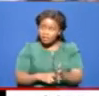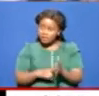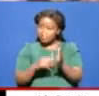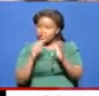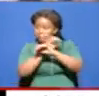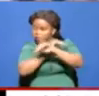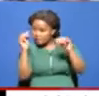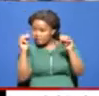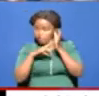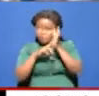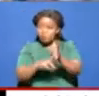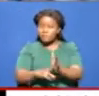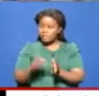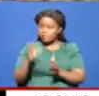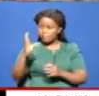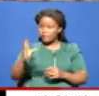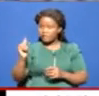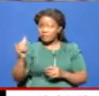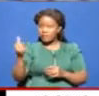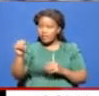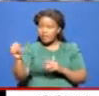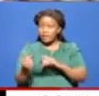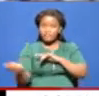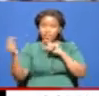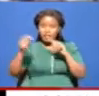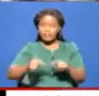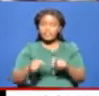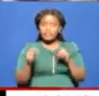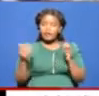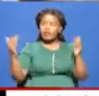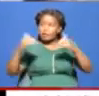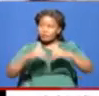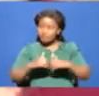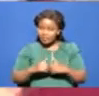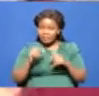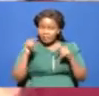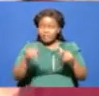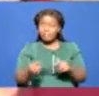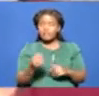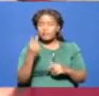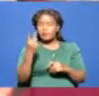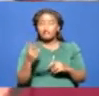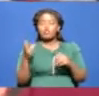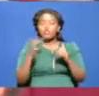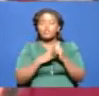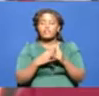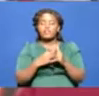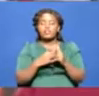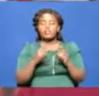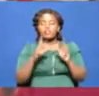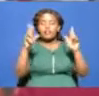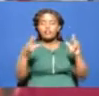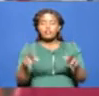Secretary, Honorable Chris Obure, attend our conference. This is our 28th international conference, and the first the head of state